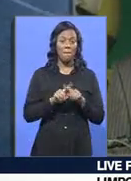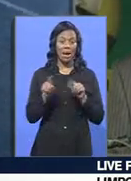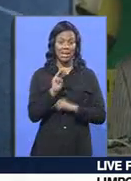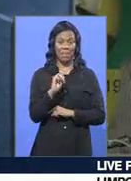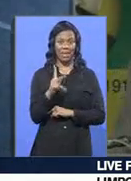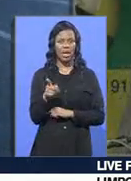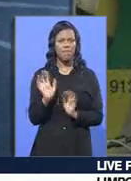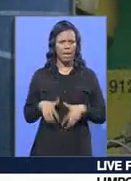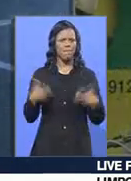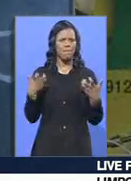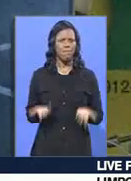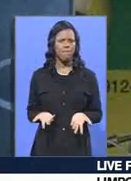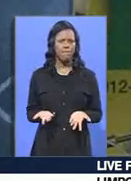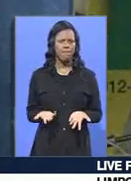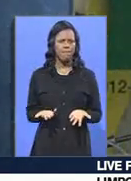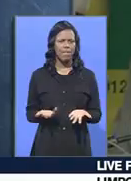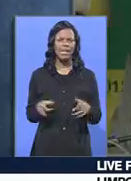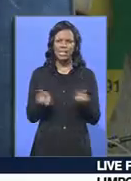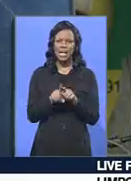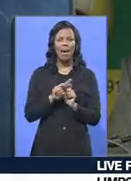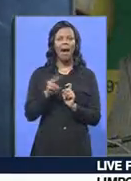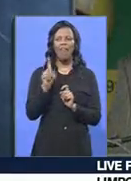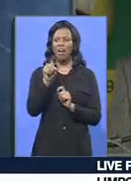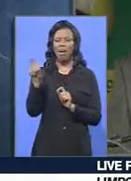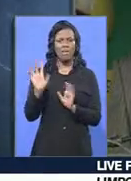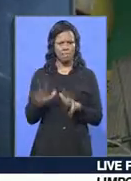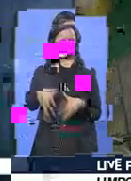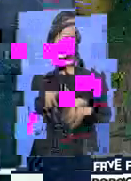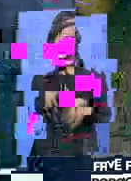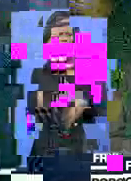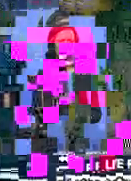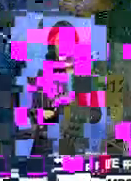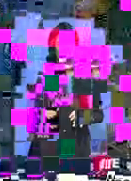and many others within the organization.